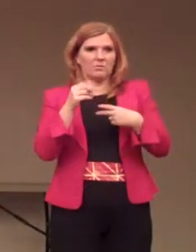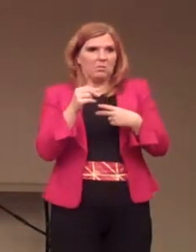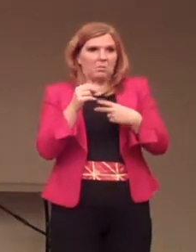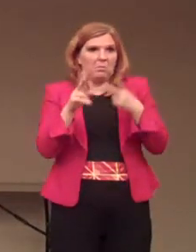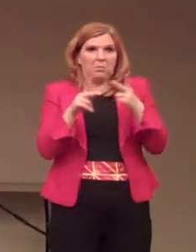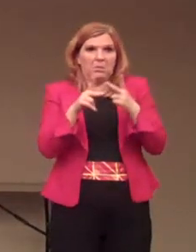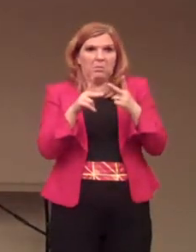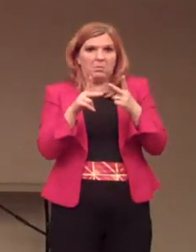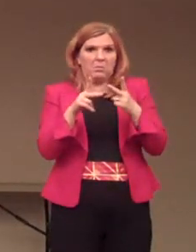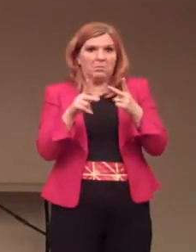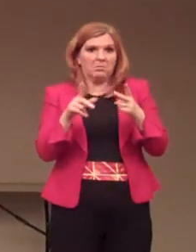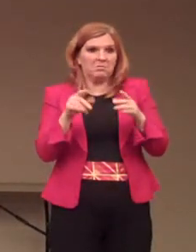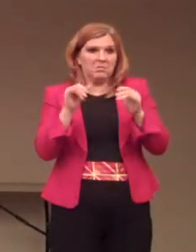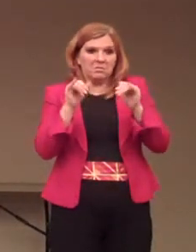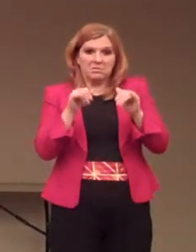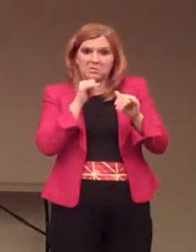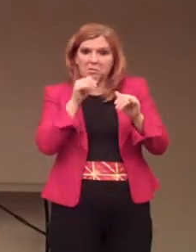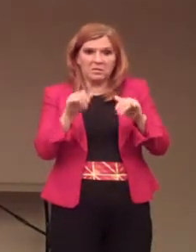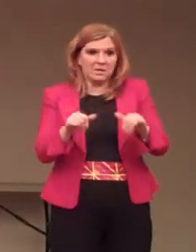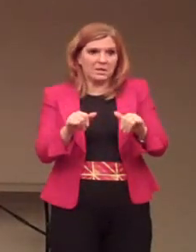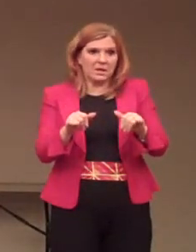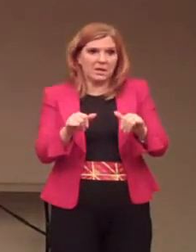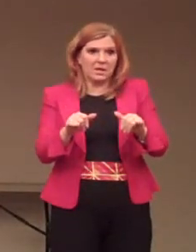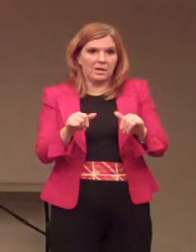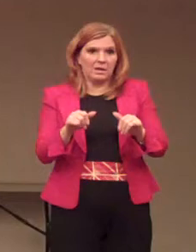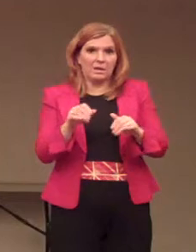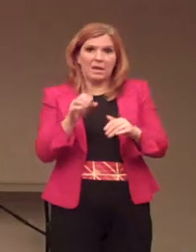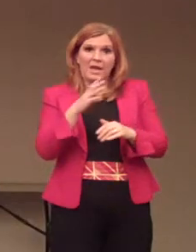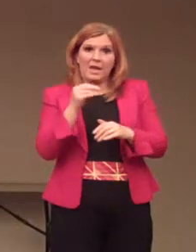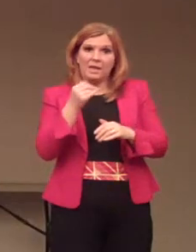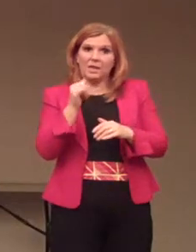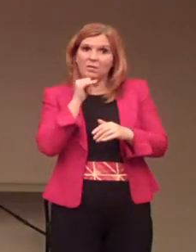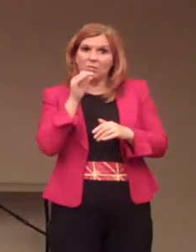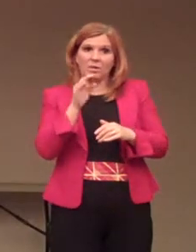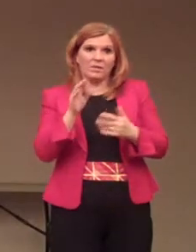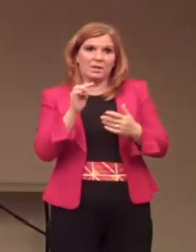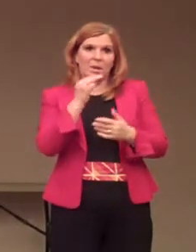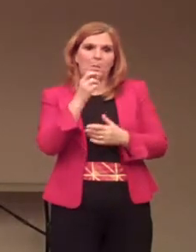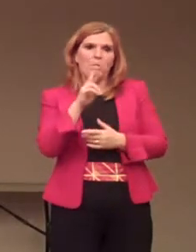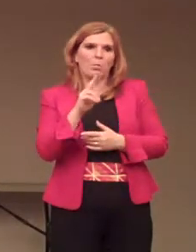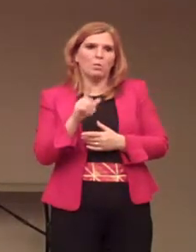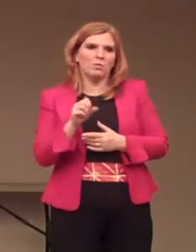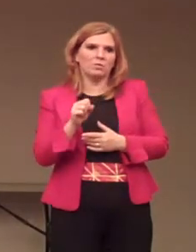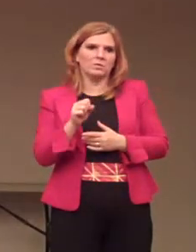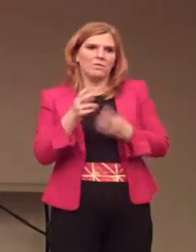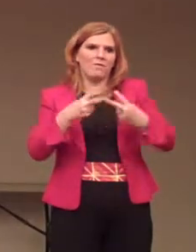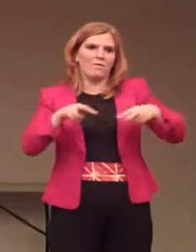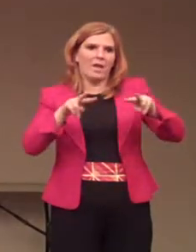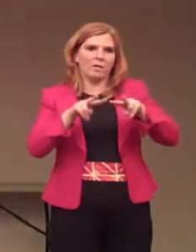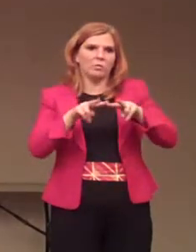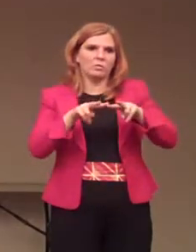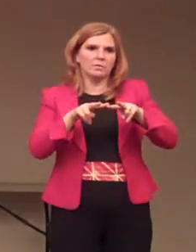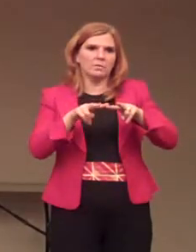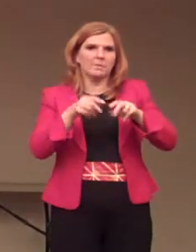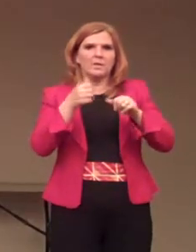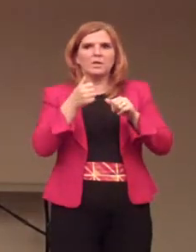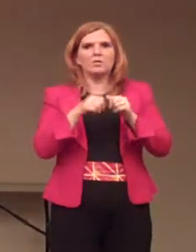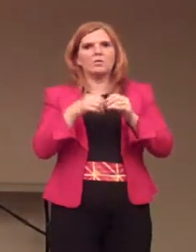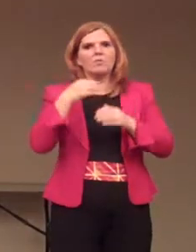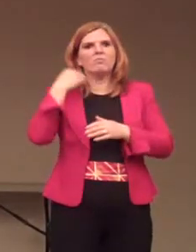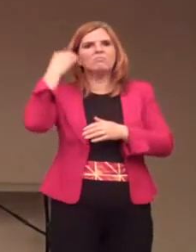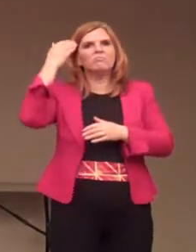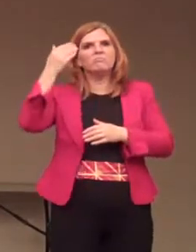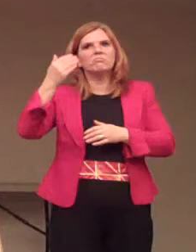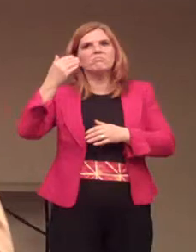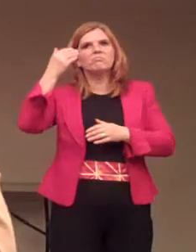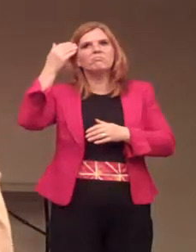roots, and many of them don't have any morals. Okay? So let's move ahead